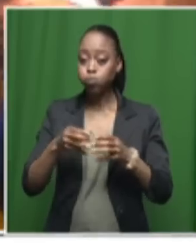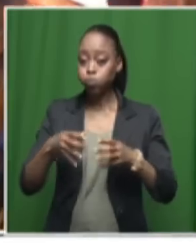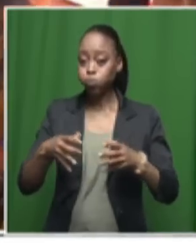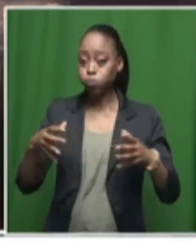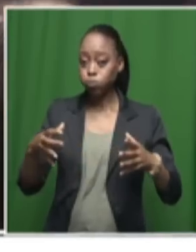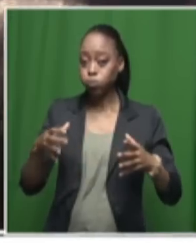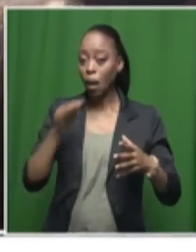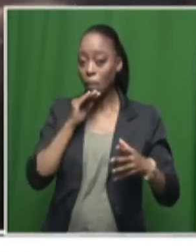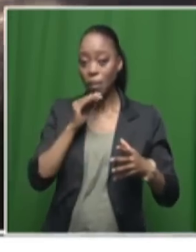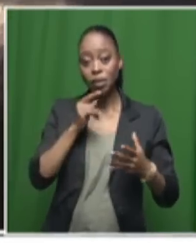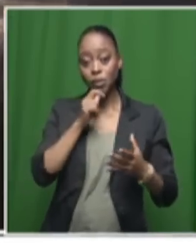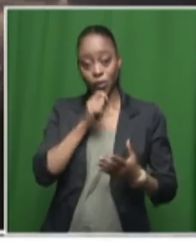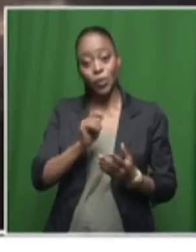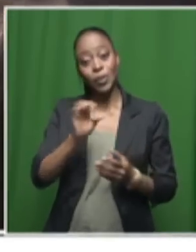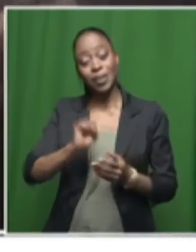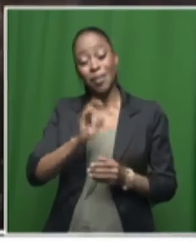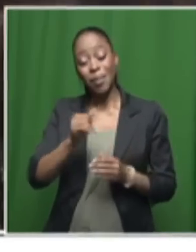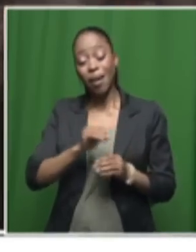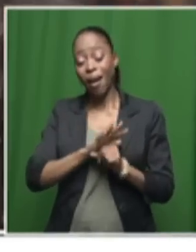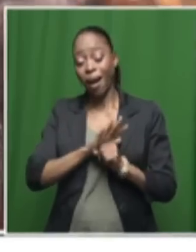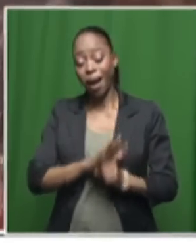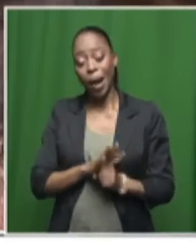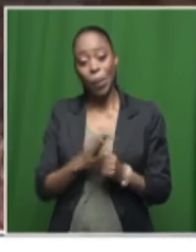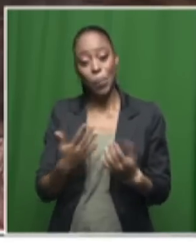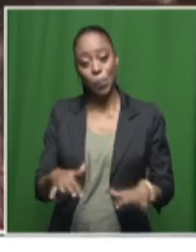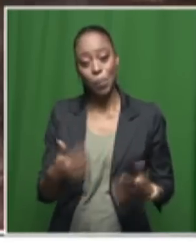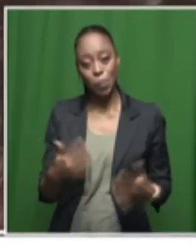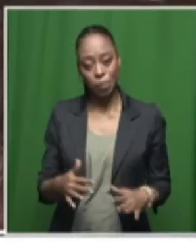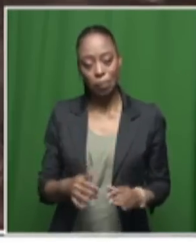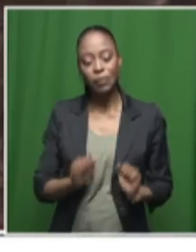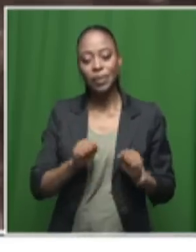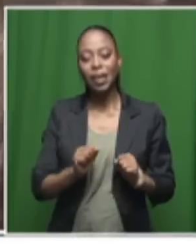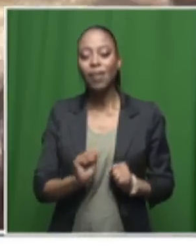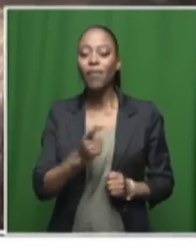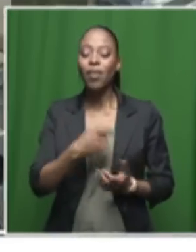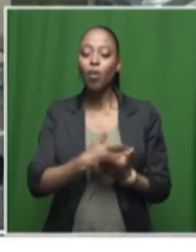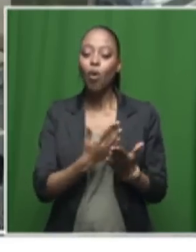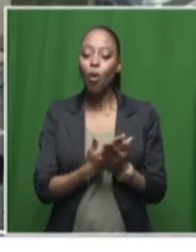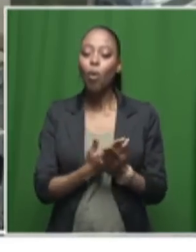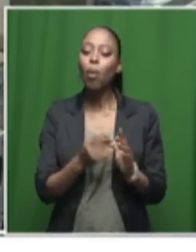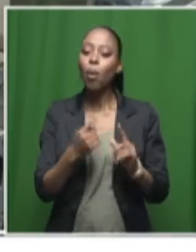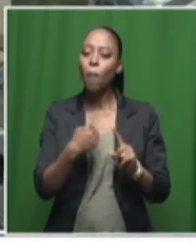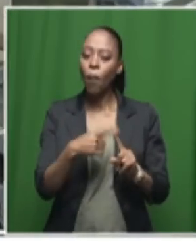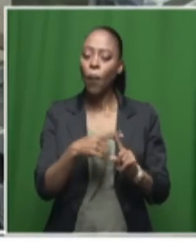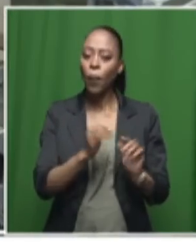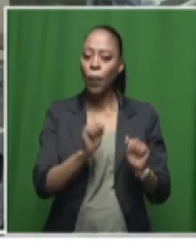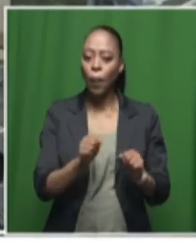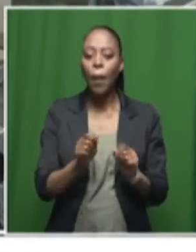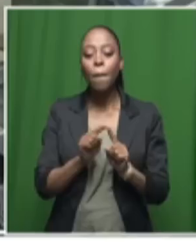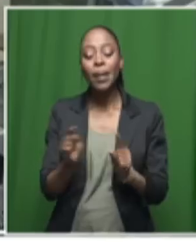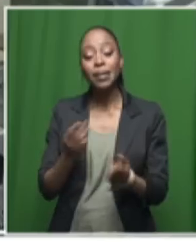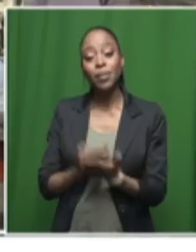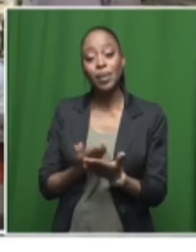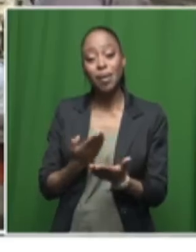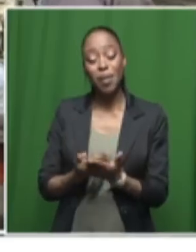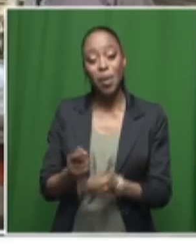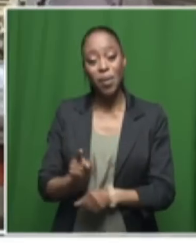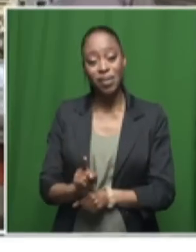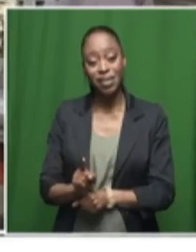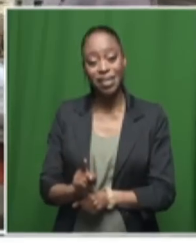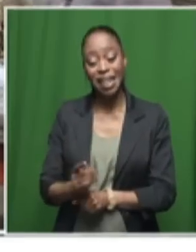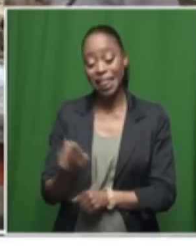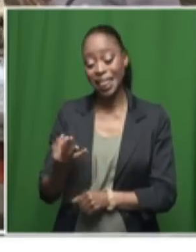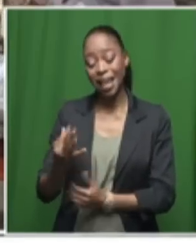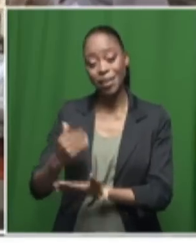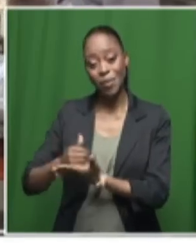are in deep trouble. So don't put too much emphasis on the second quarter. It was a negative quarter. I think there's a possibility of the